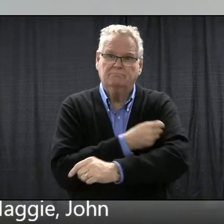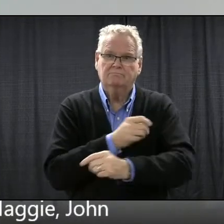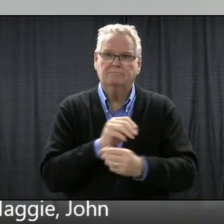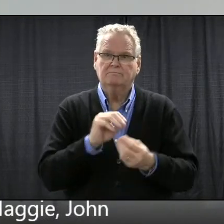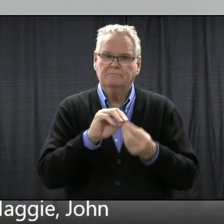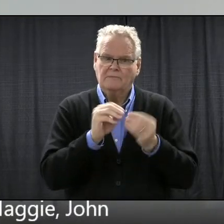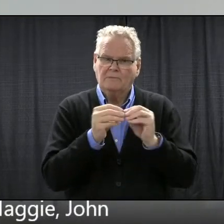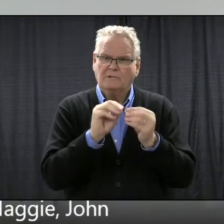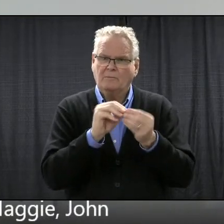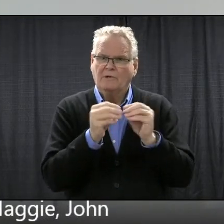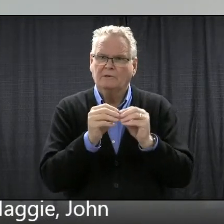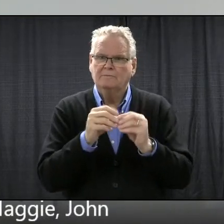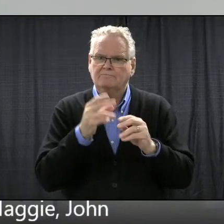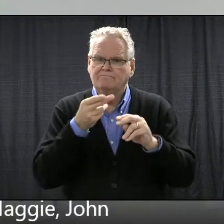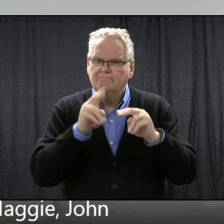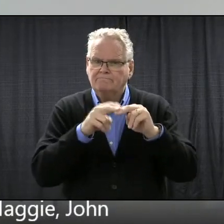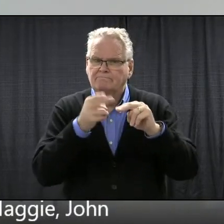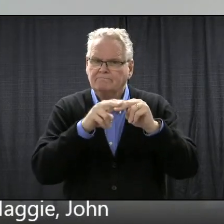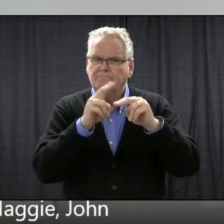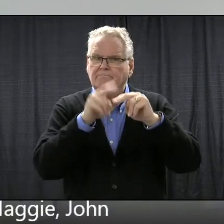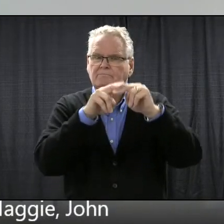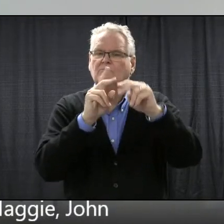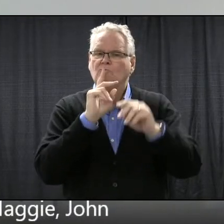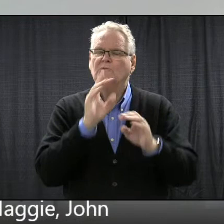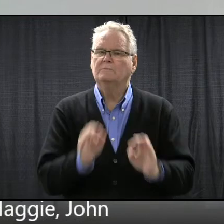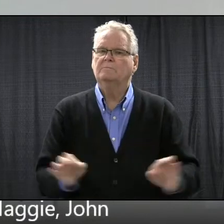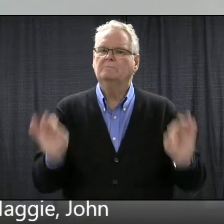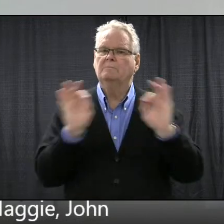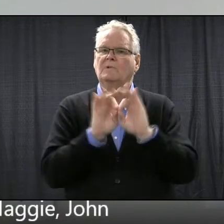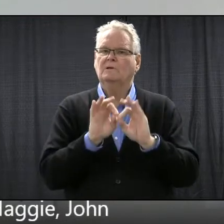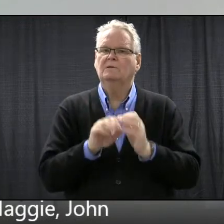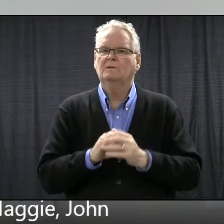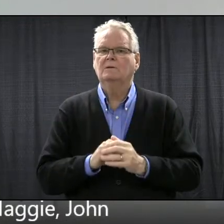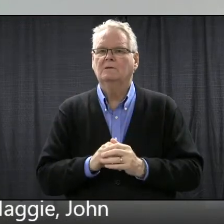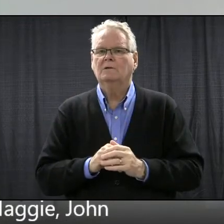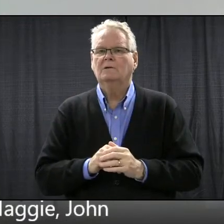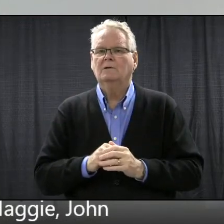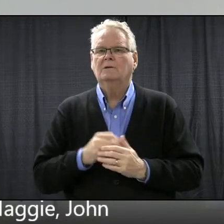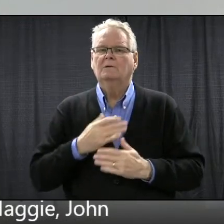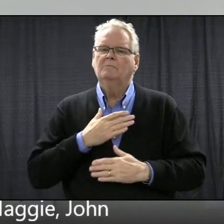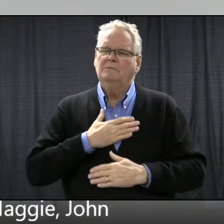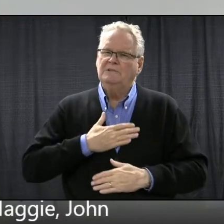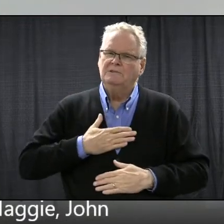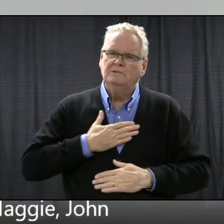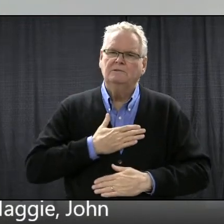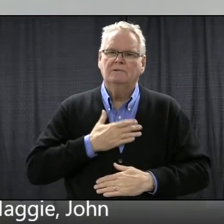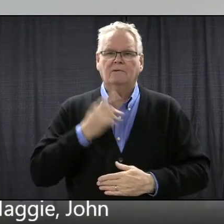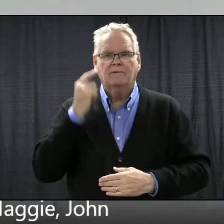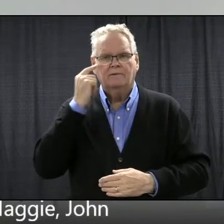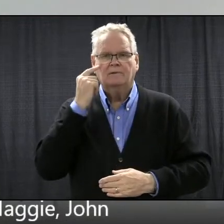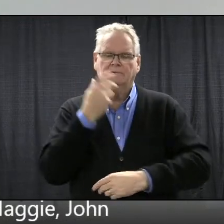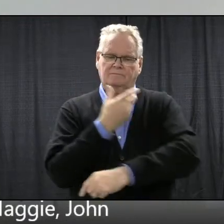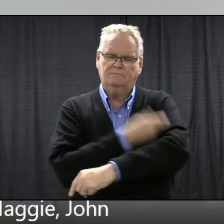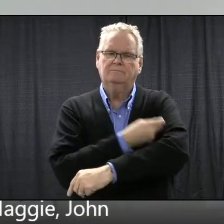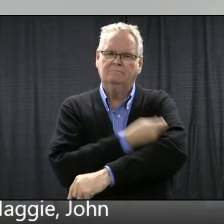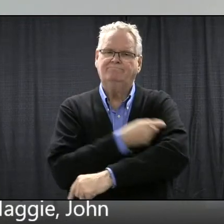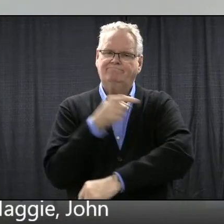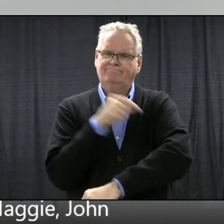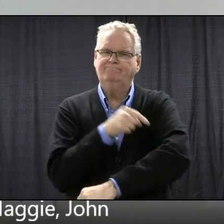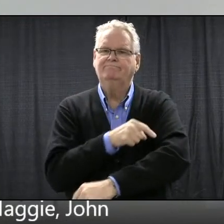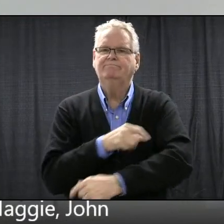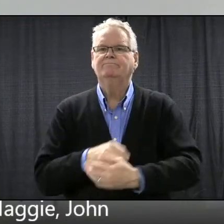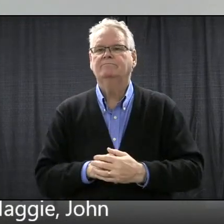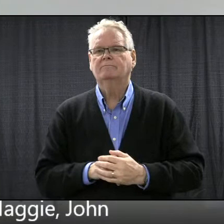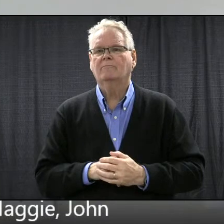everybody to continue to consider vaccination. We've done very well we, Canada, lead the G7